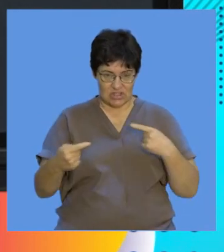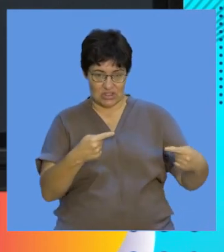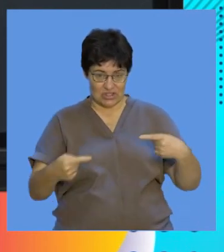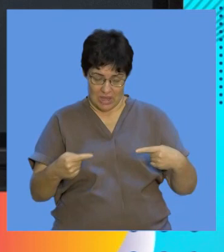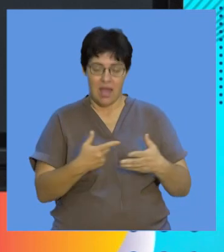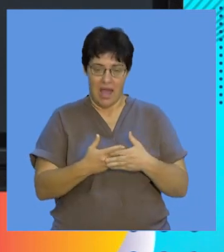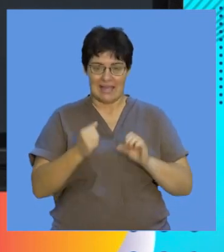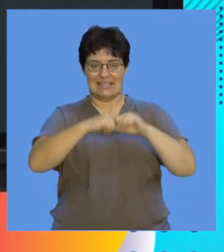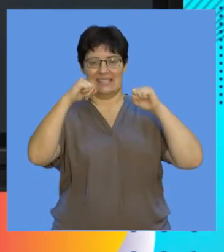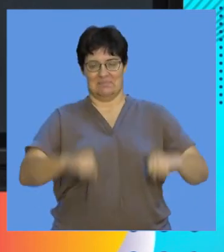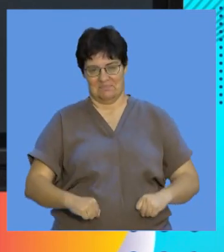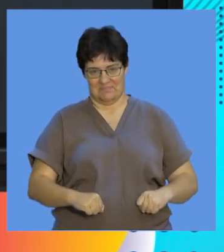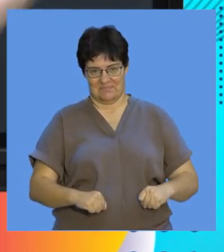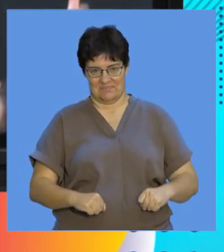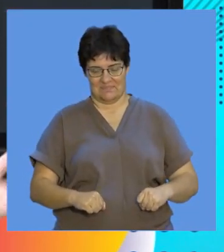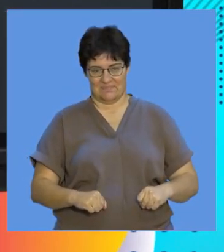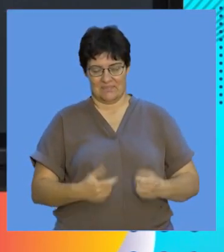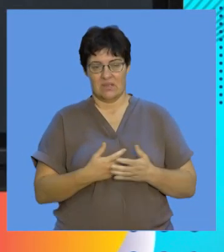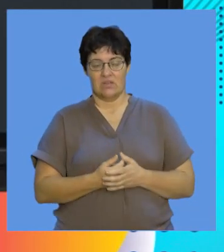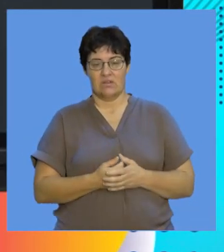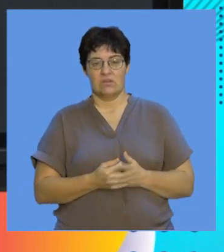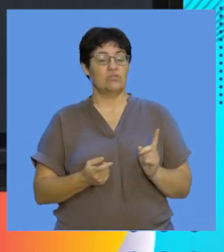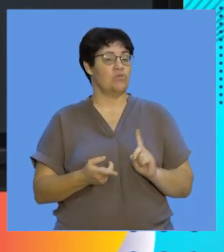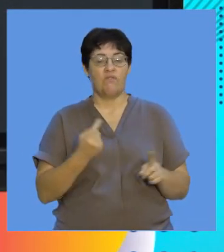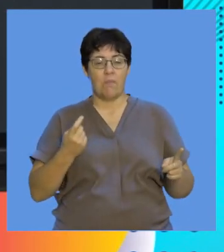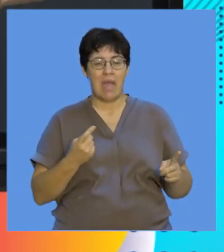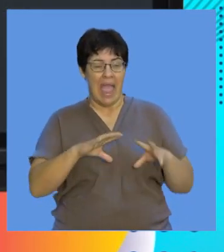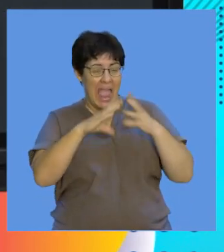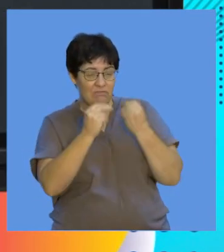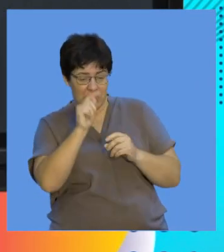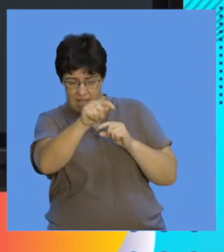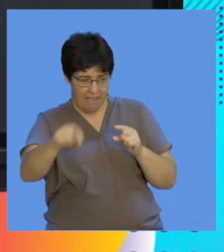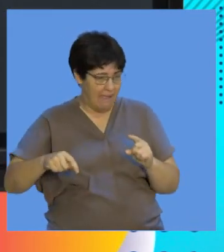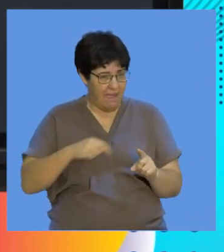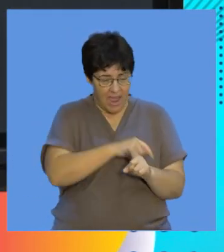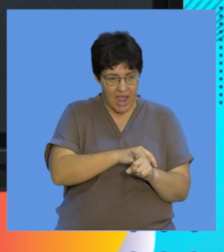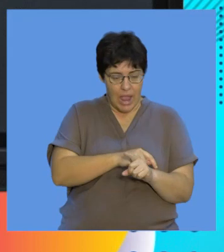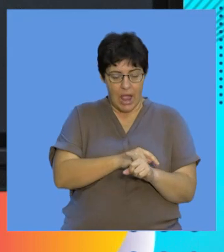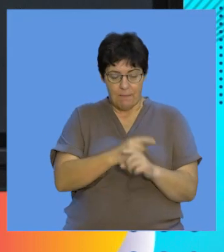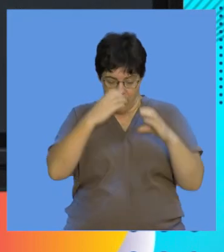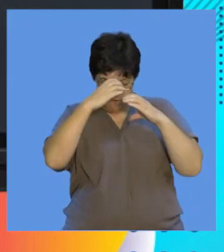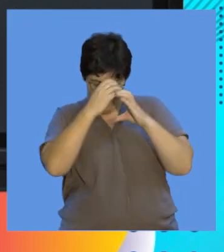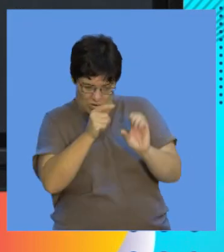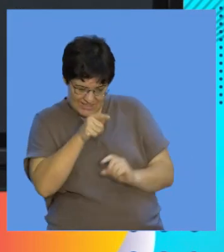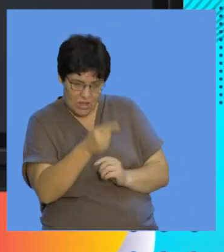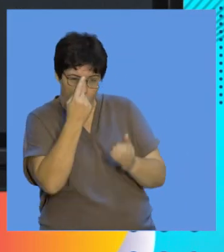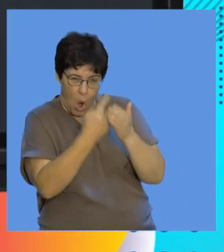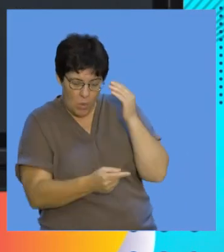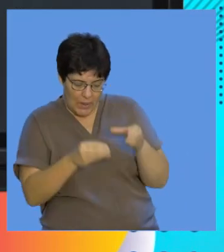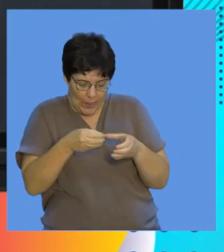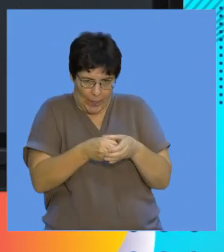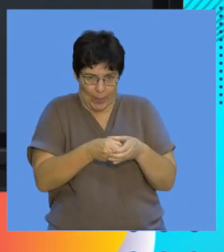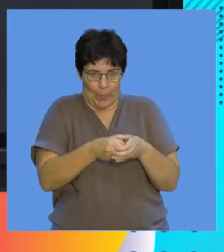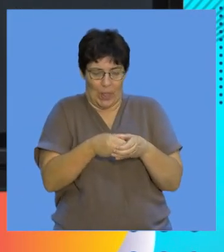I'm taking it from the big picture, so from everything that's hanging around it, and I'm only going to consider the small